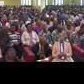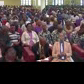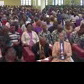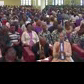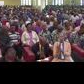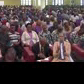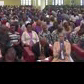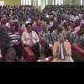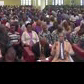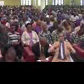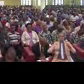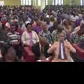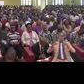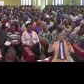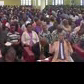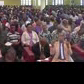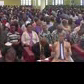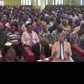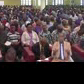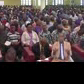Raise your voice now.